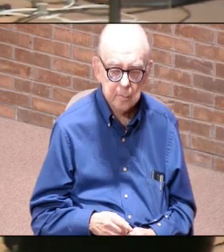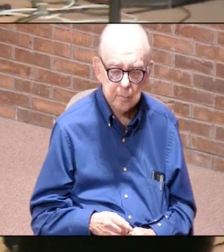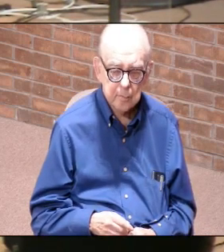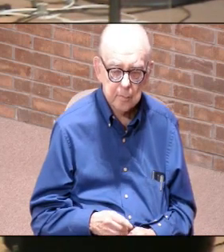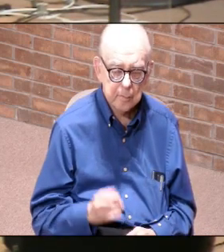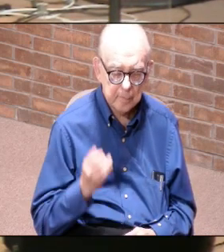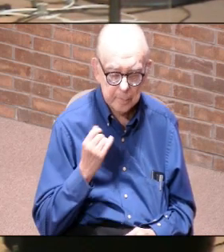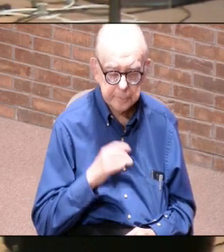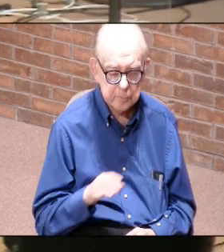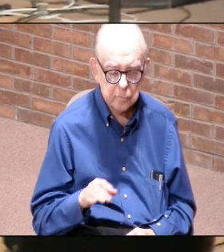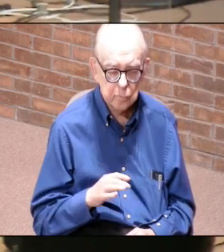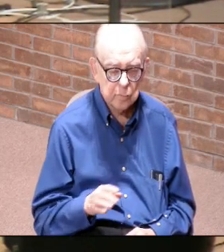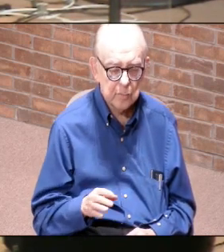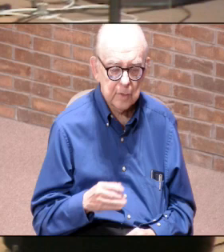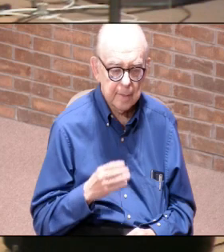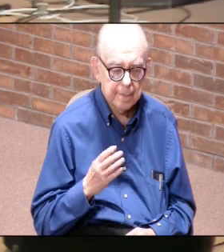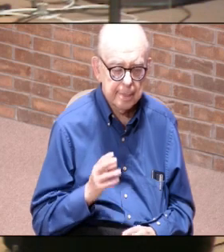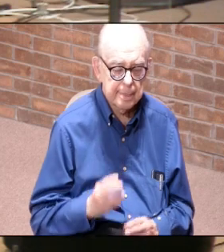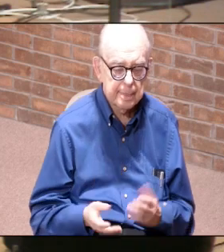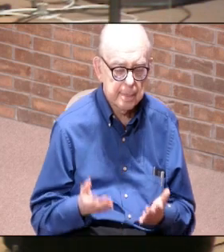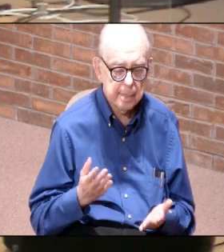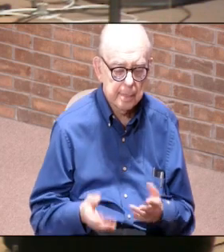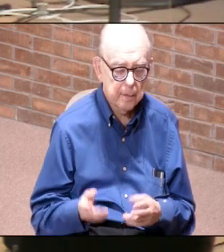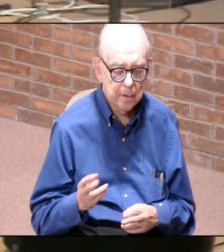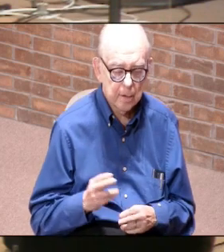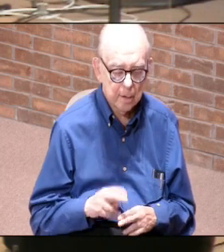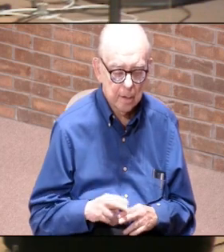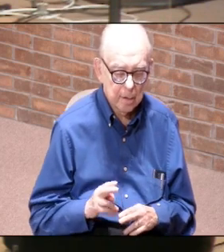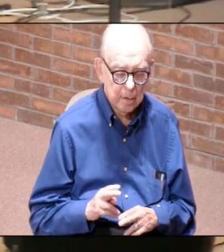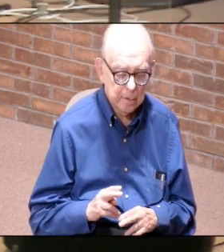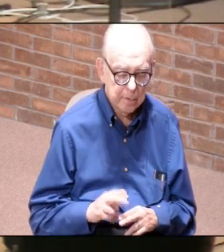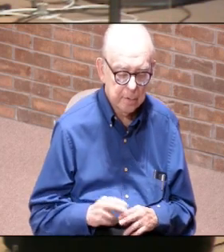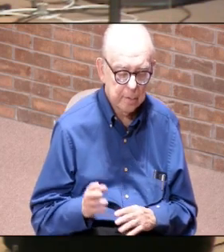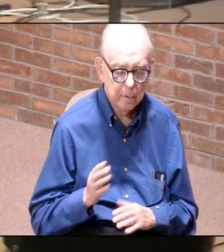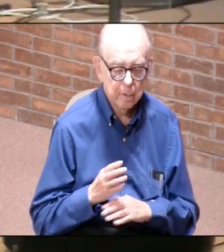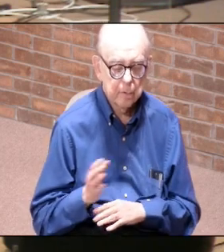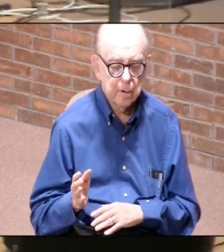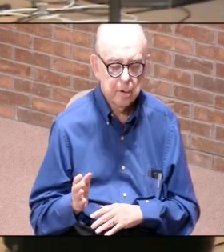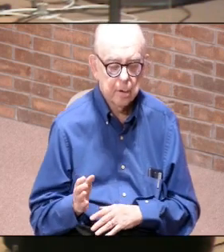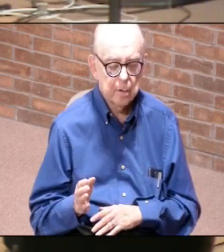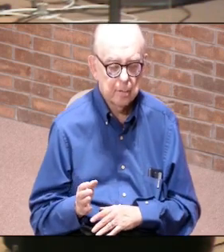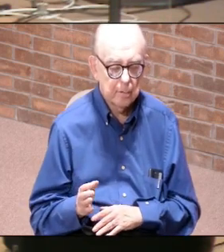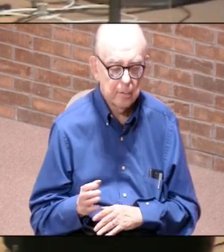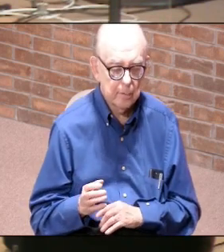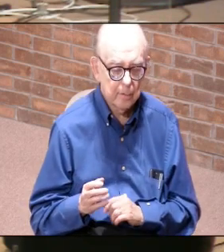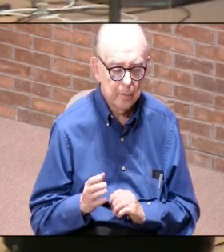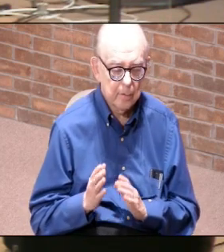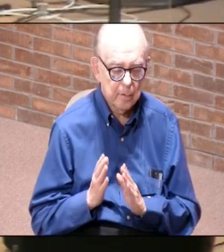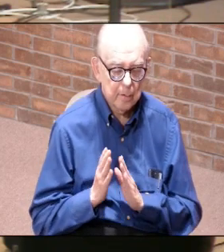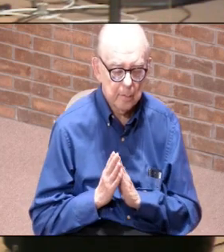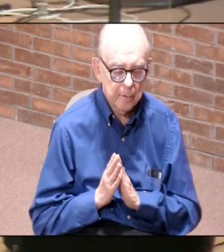And if you did, you'd probably be sitting underneath the tree too, praying God destroy these enemies.